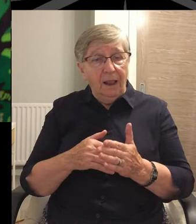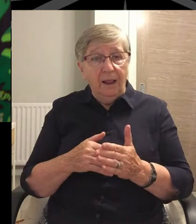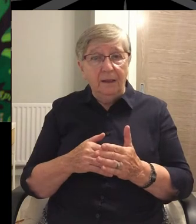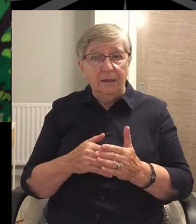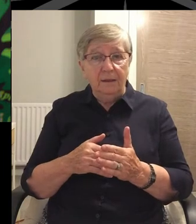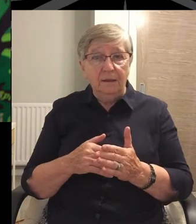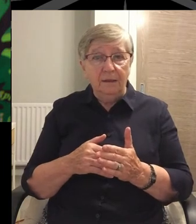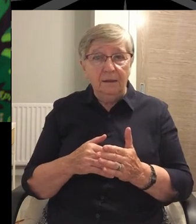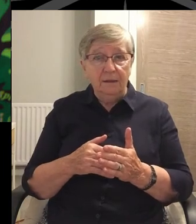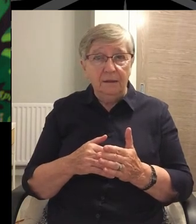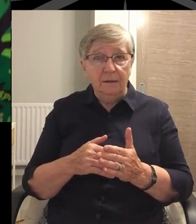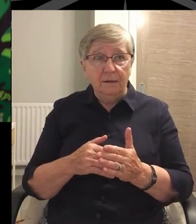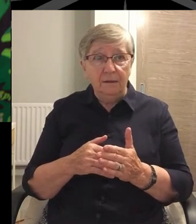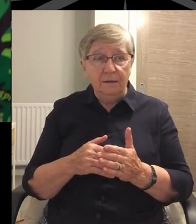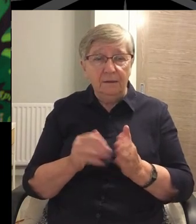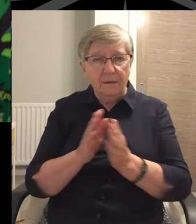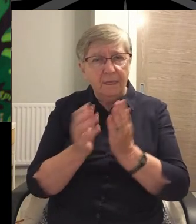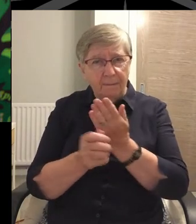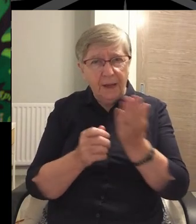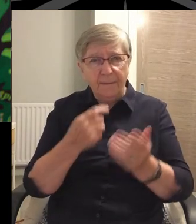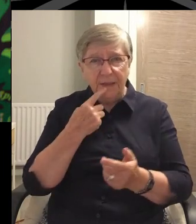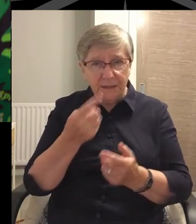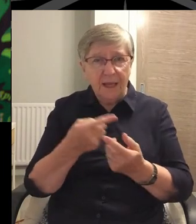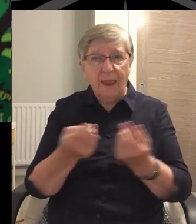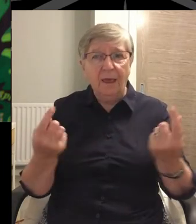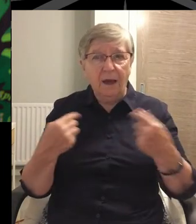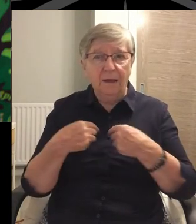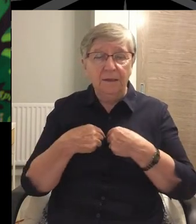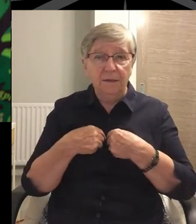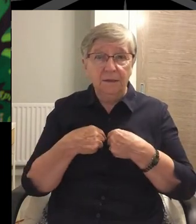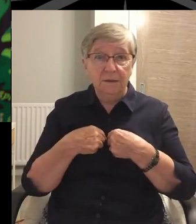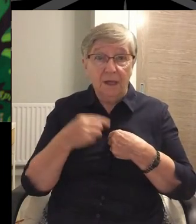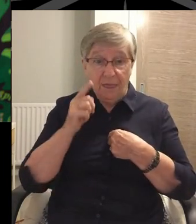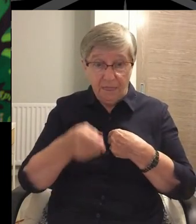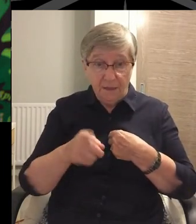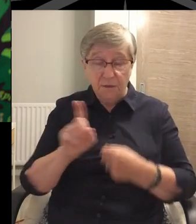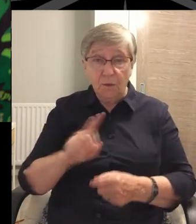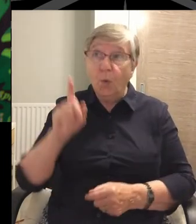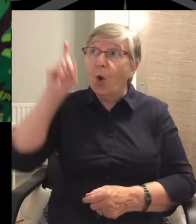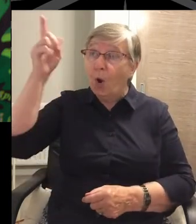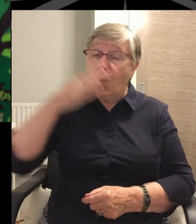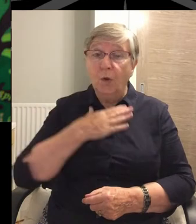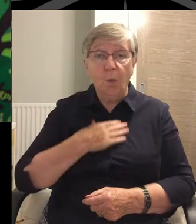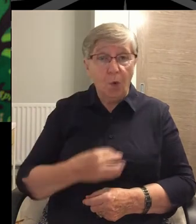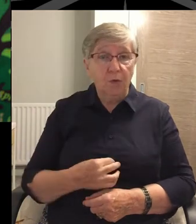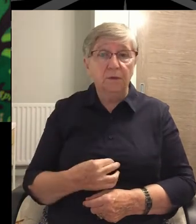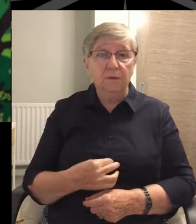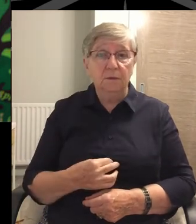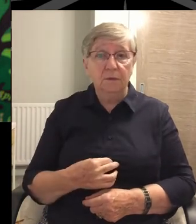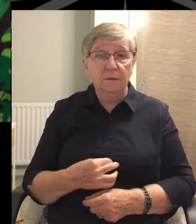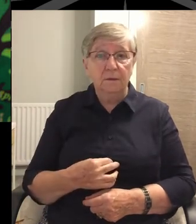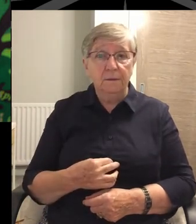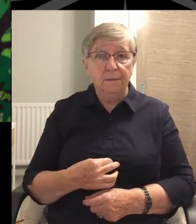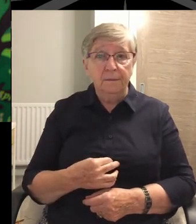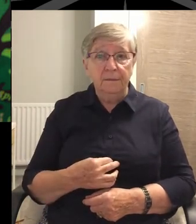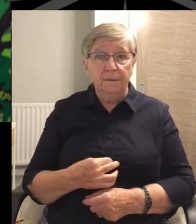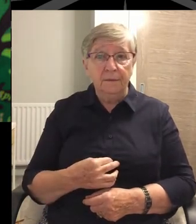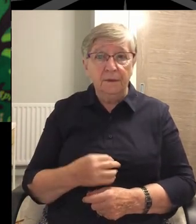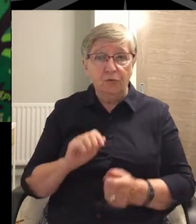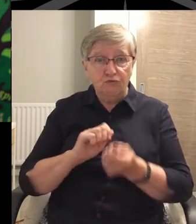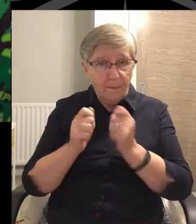I think Ezekiel, I think the scripture is saying to us that this is what God is looking for.